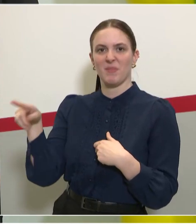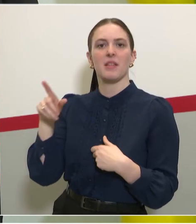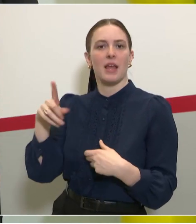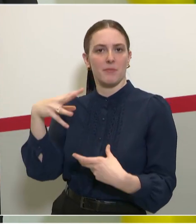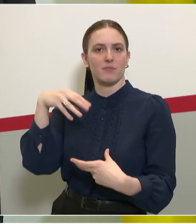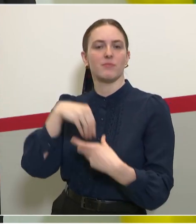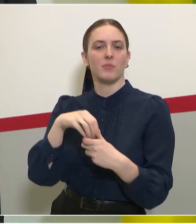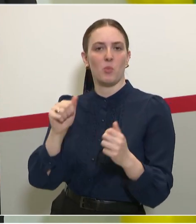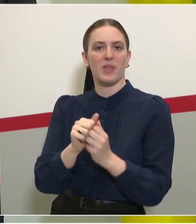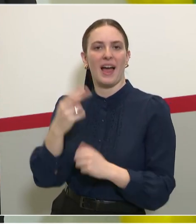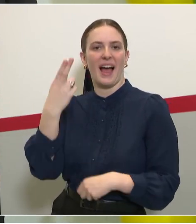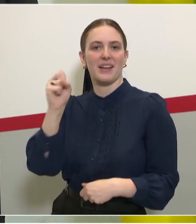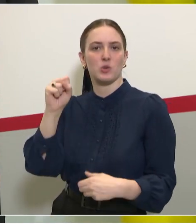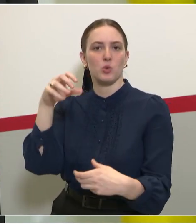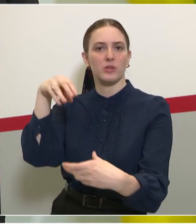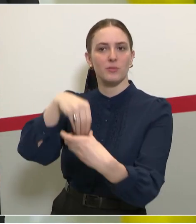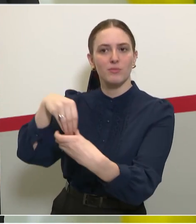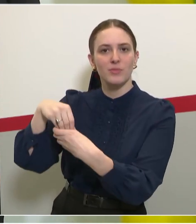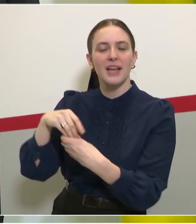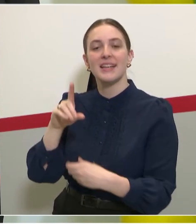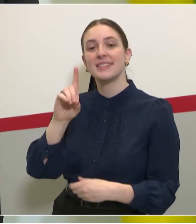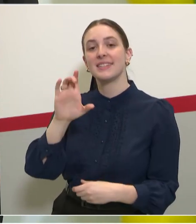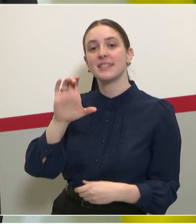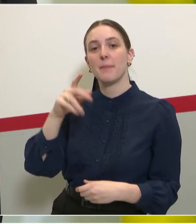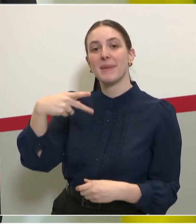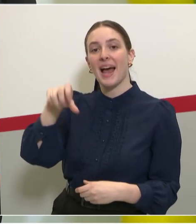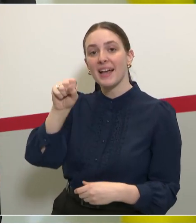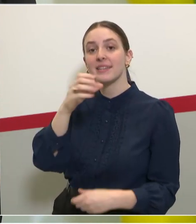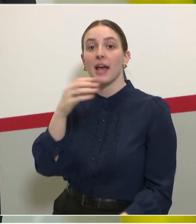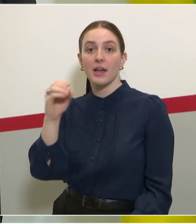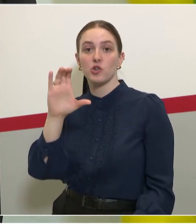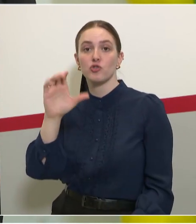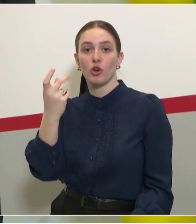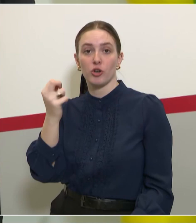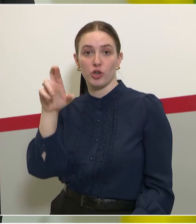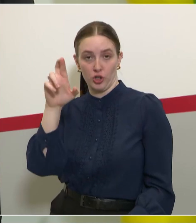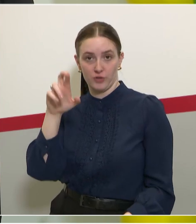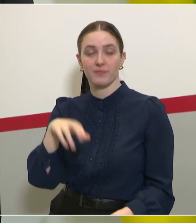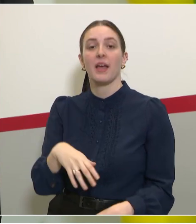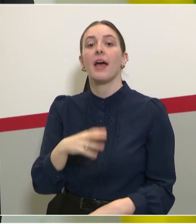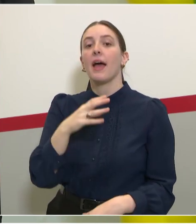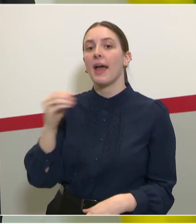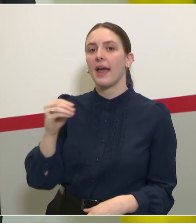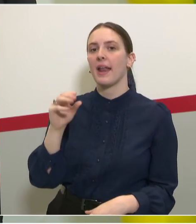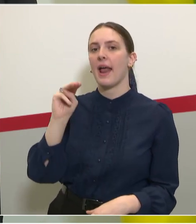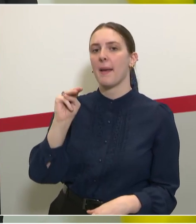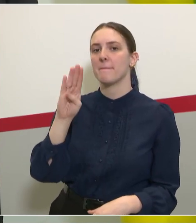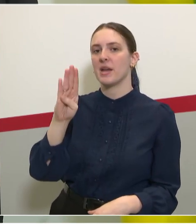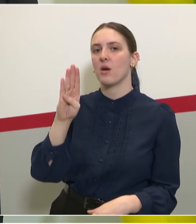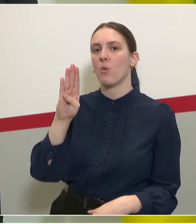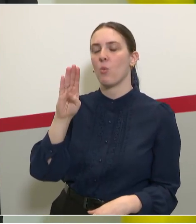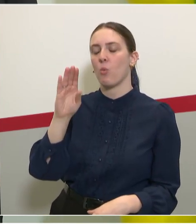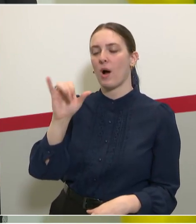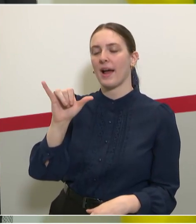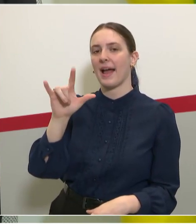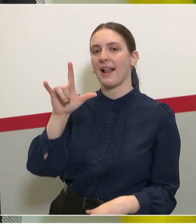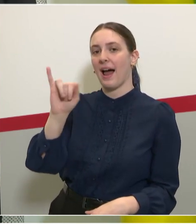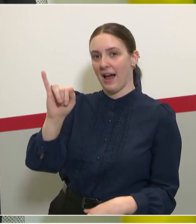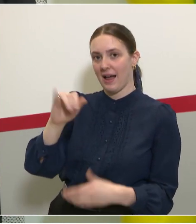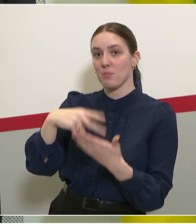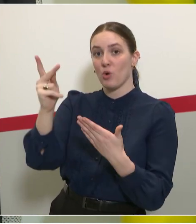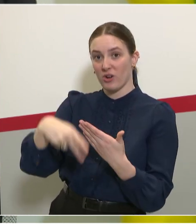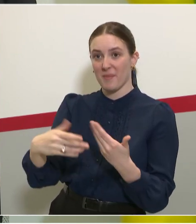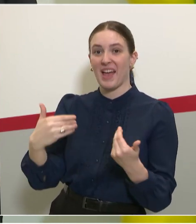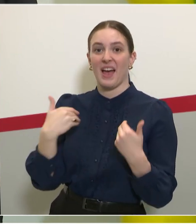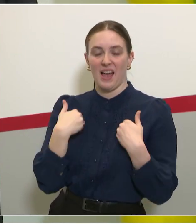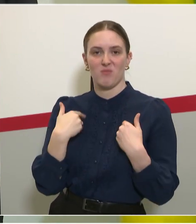schools from across the district, both DCPS and charter. And then our MBY Live program has 400 young people. So I would